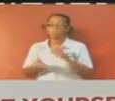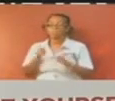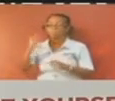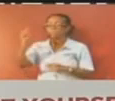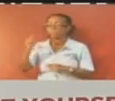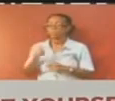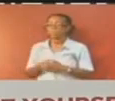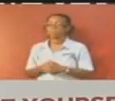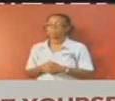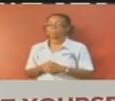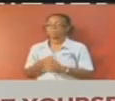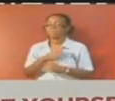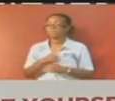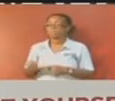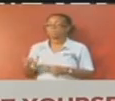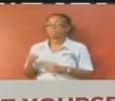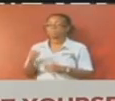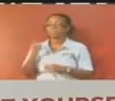it alone.